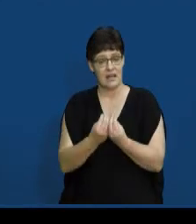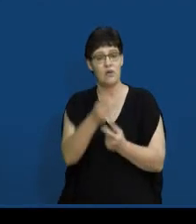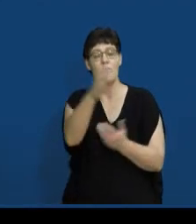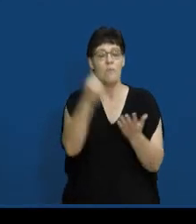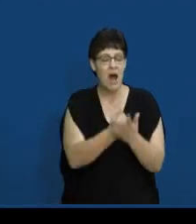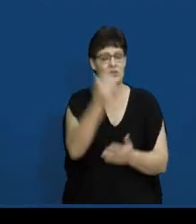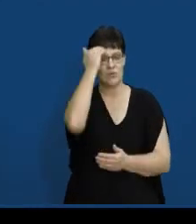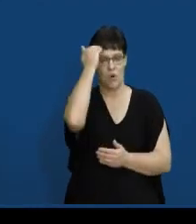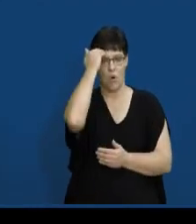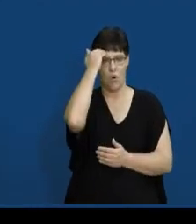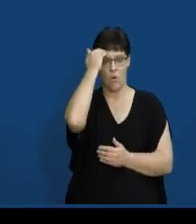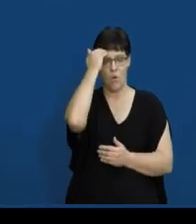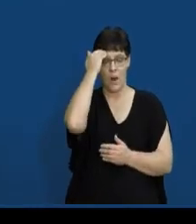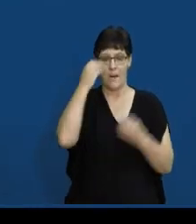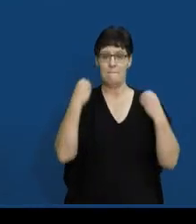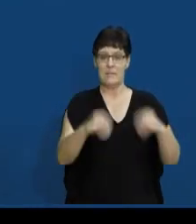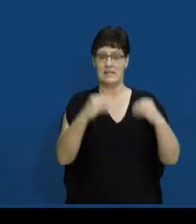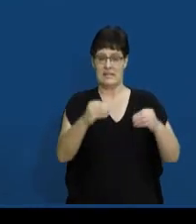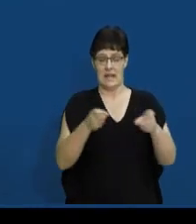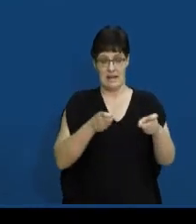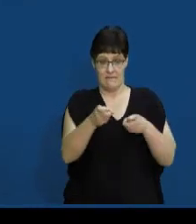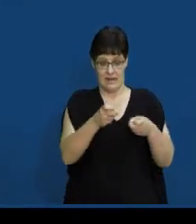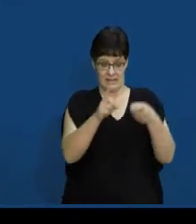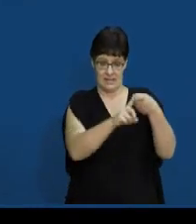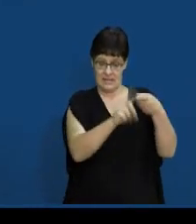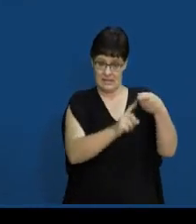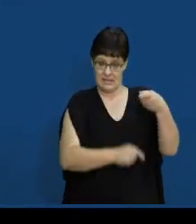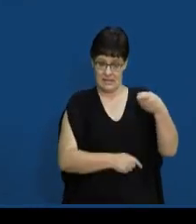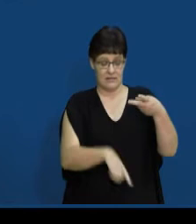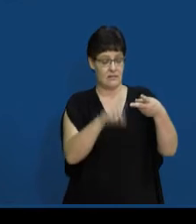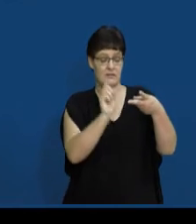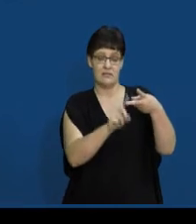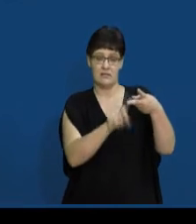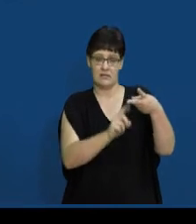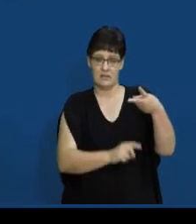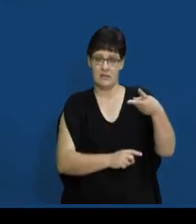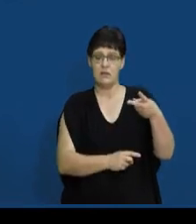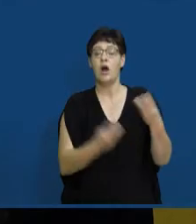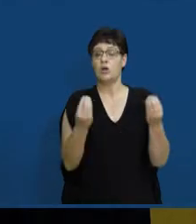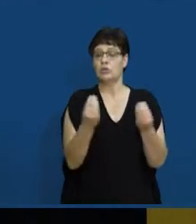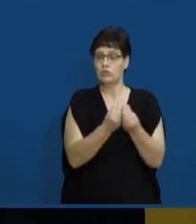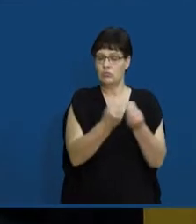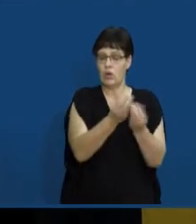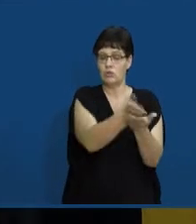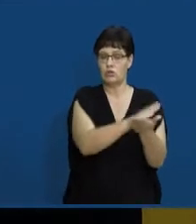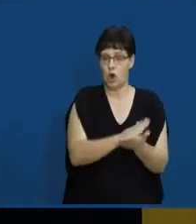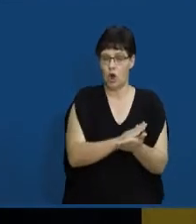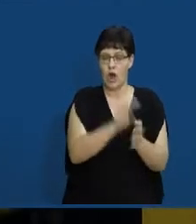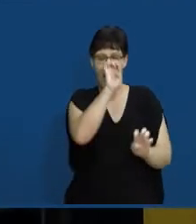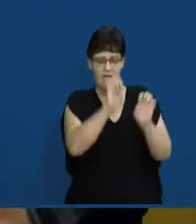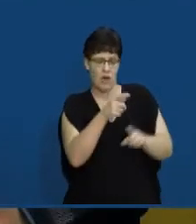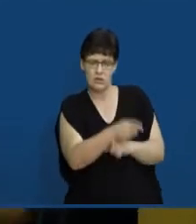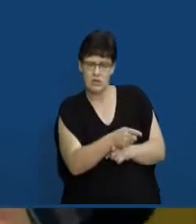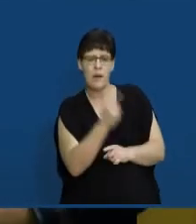know your corporate governance, right? You also need to know stock valuation. In other words, how are